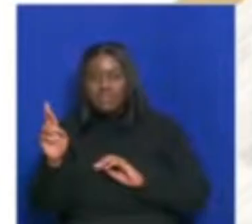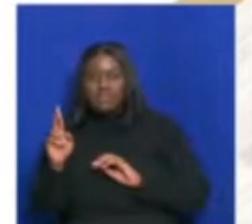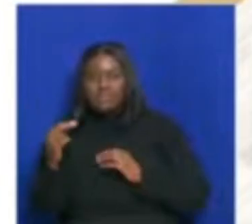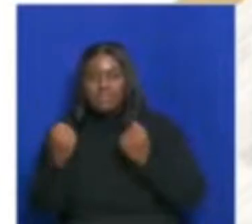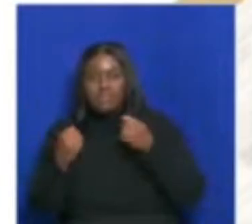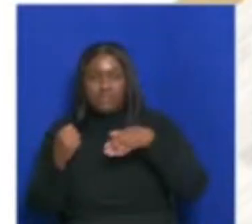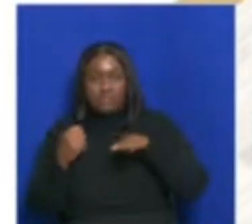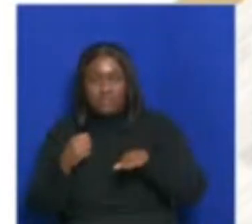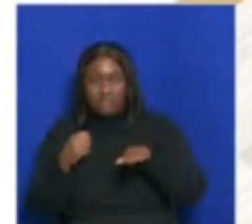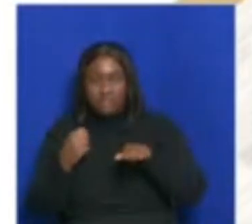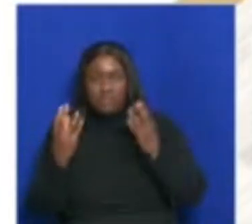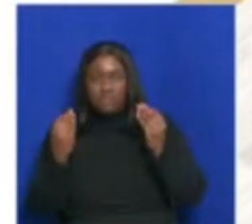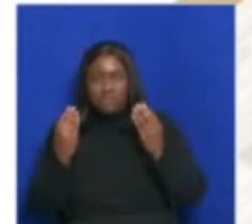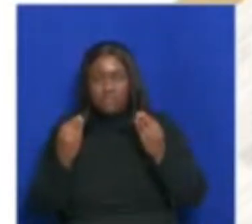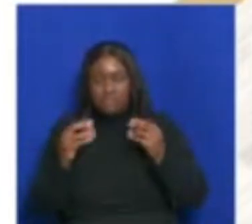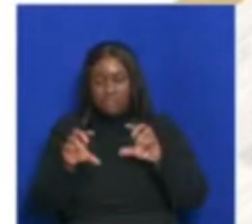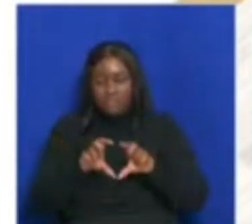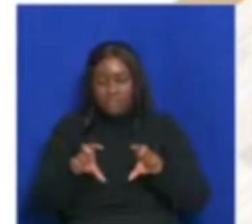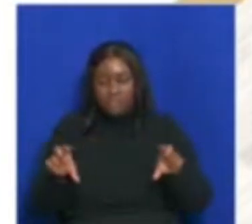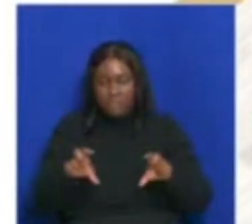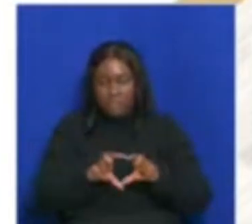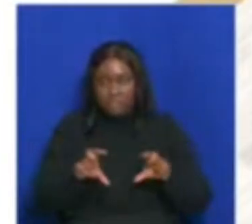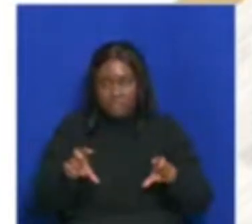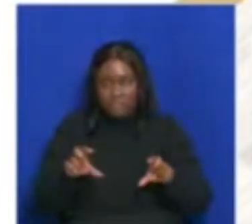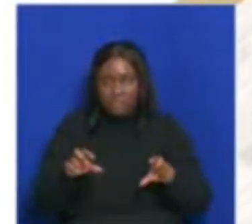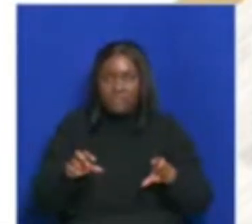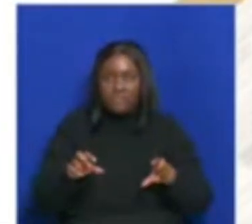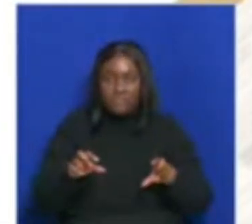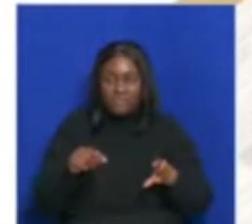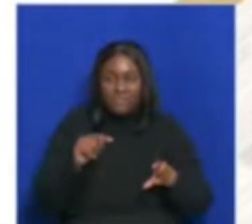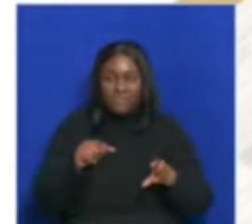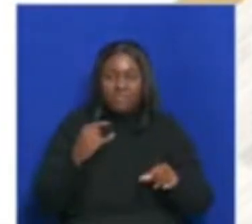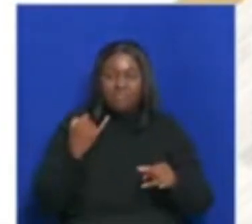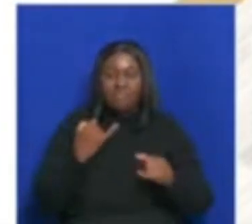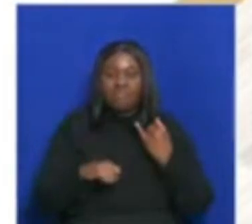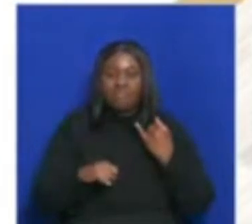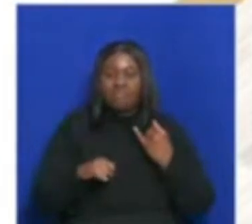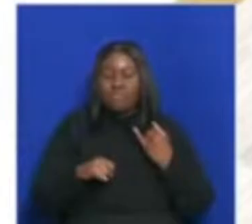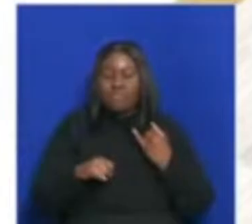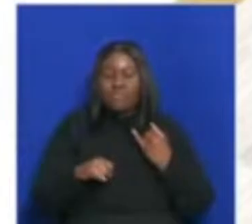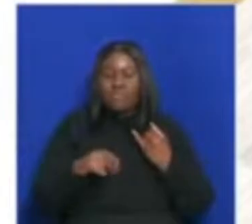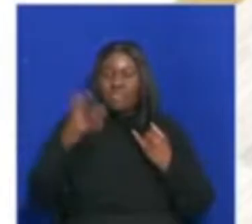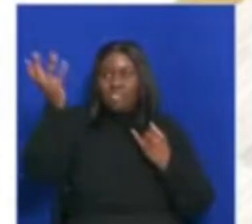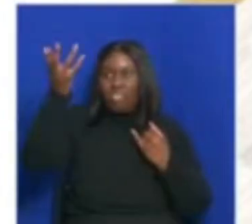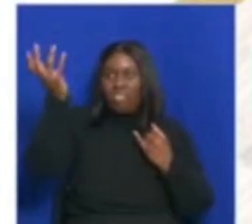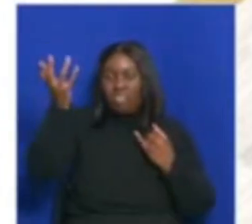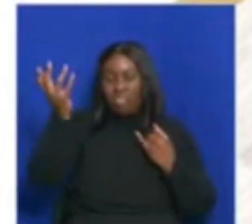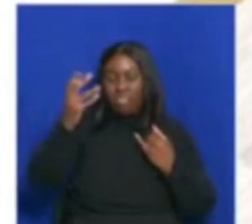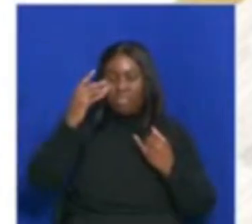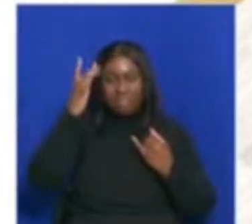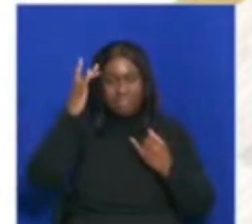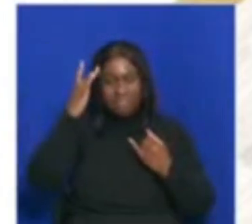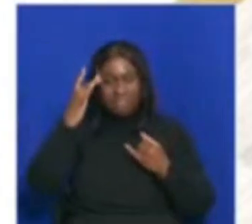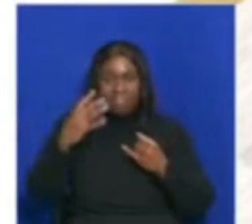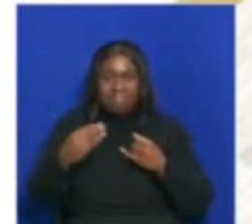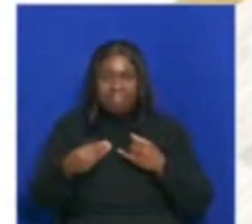affixed to the SAPS vehicle that were used for the said operation. The SAPS vehicle